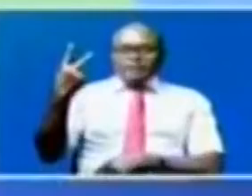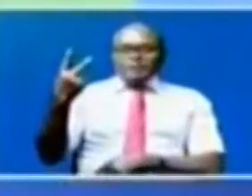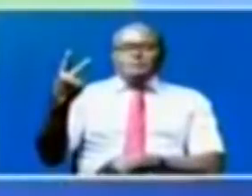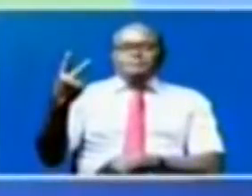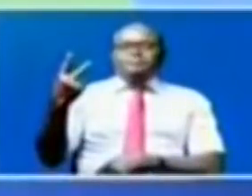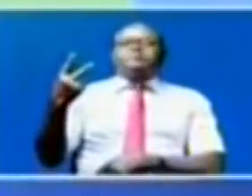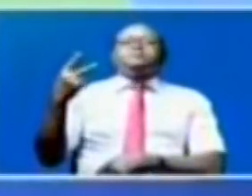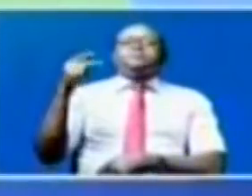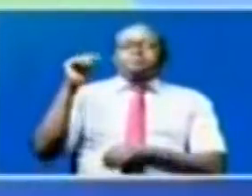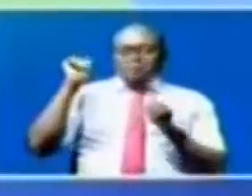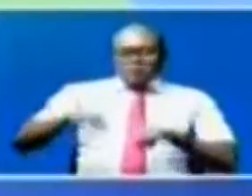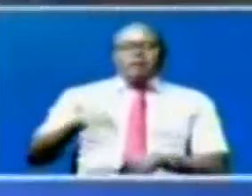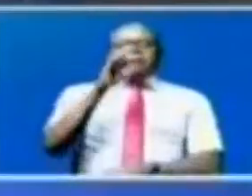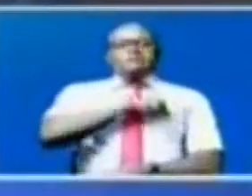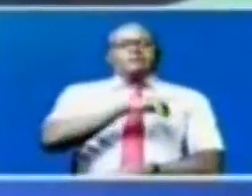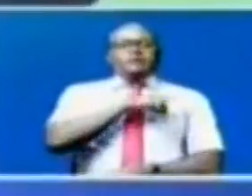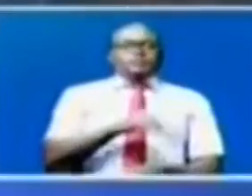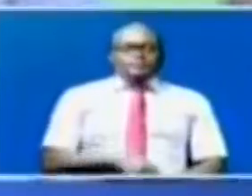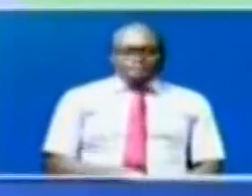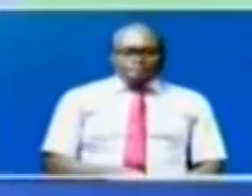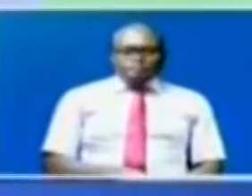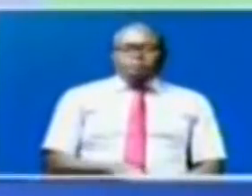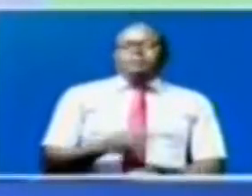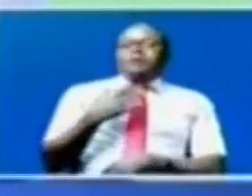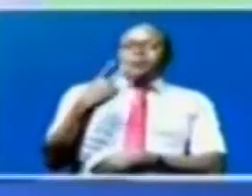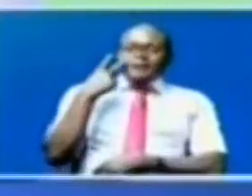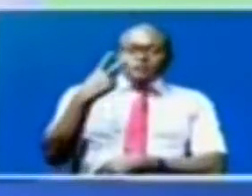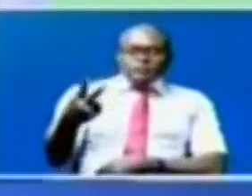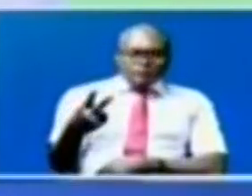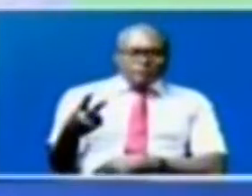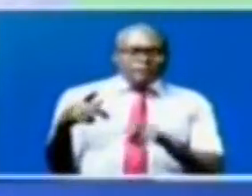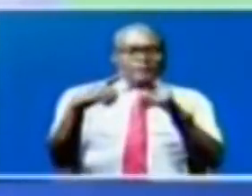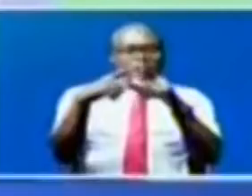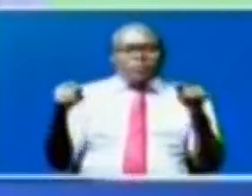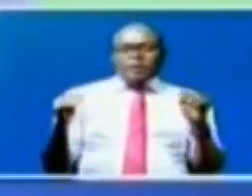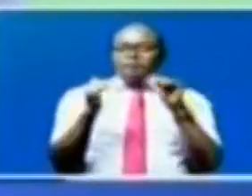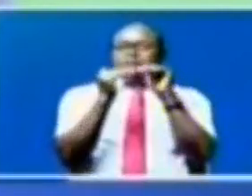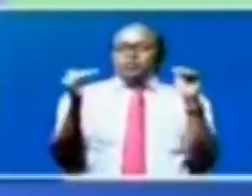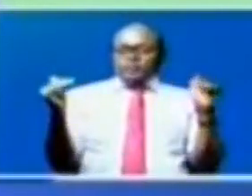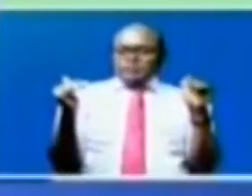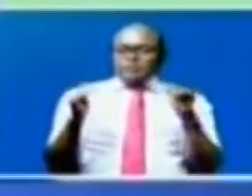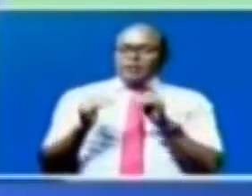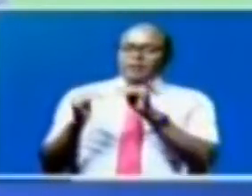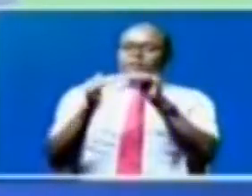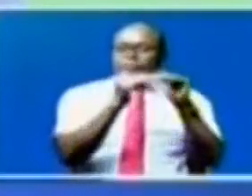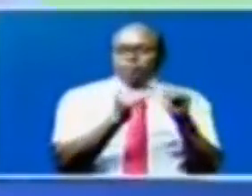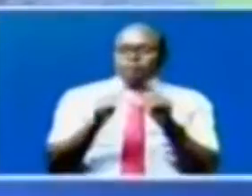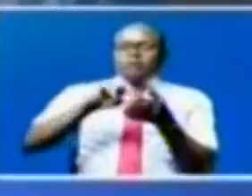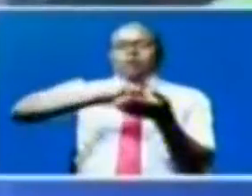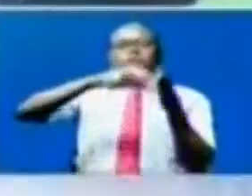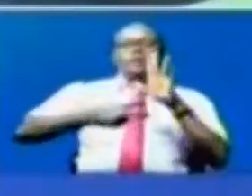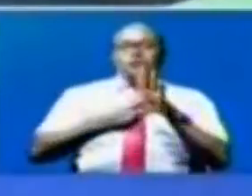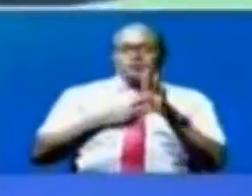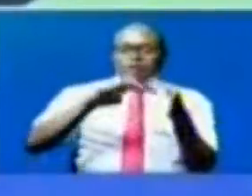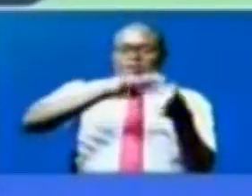Kenya can feel included. Katuone ile maneno ya equity and equalization ya projects.